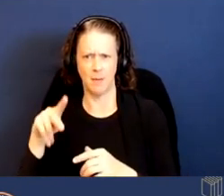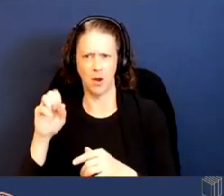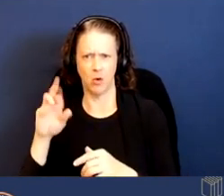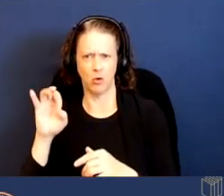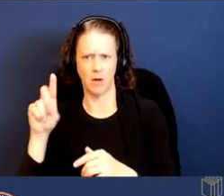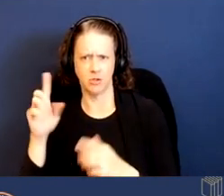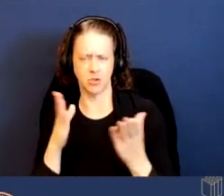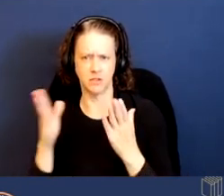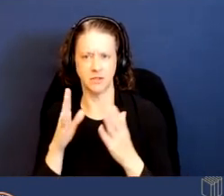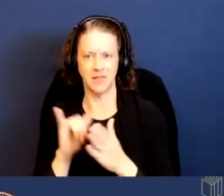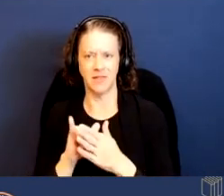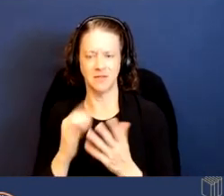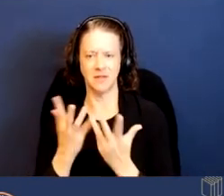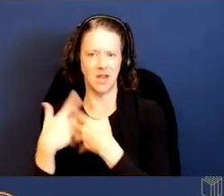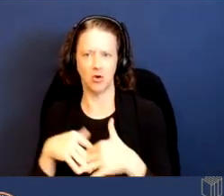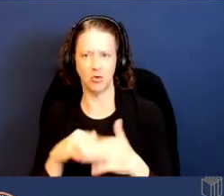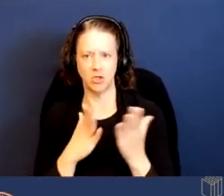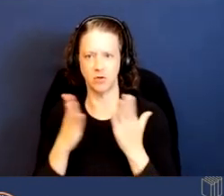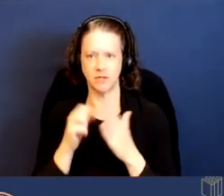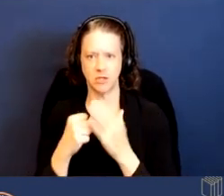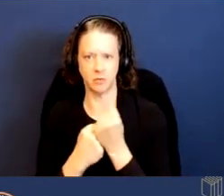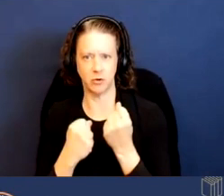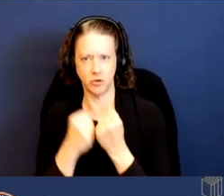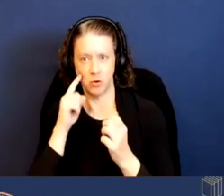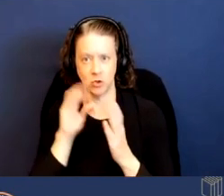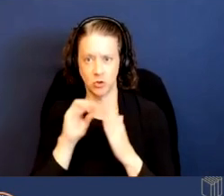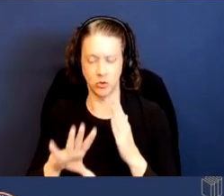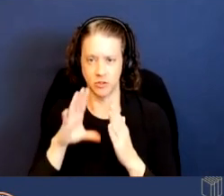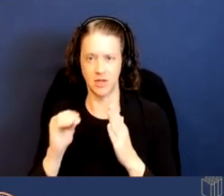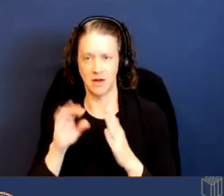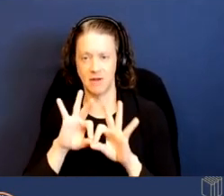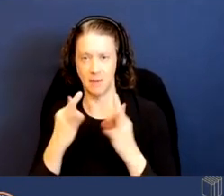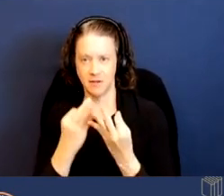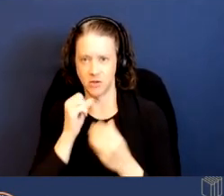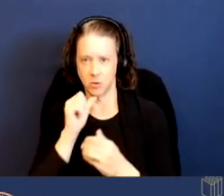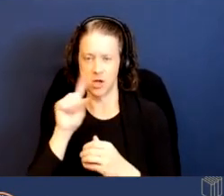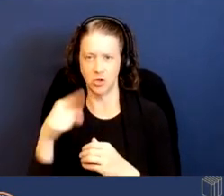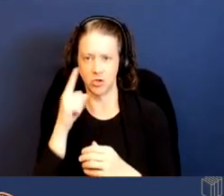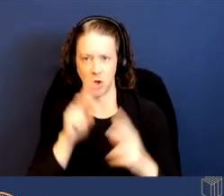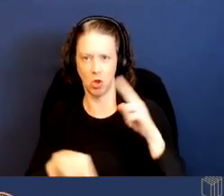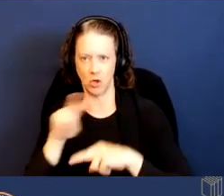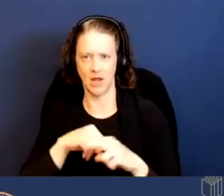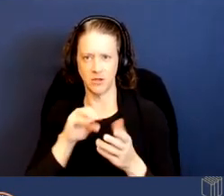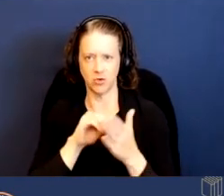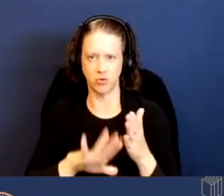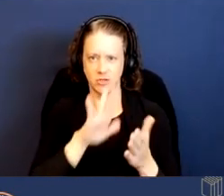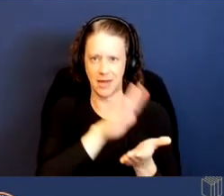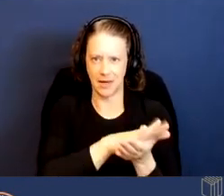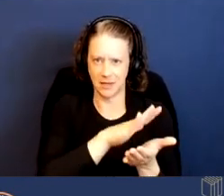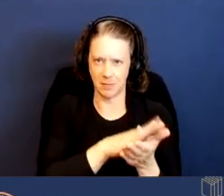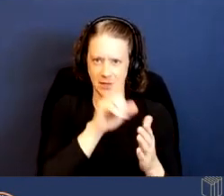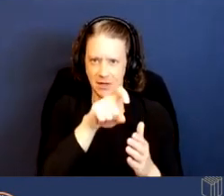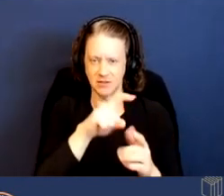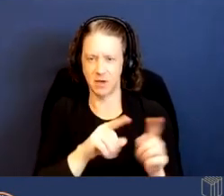integrated services and supports for students and families. So not just looking at a student's academic needs, but also looking at their